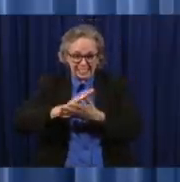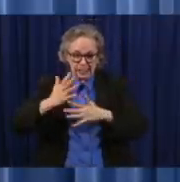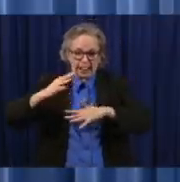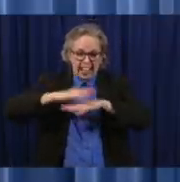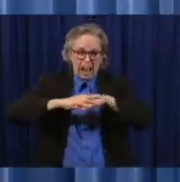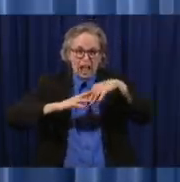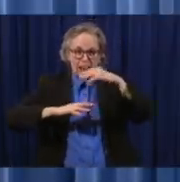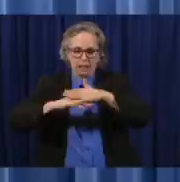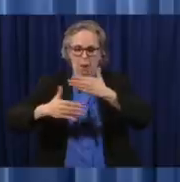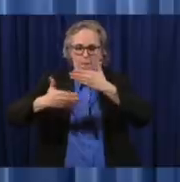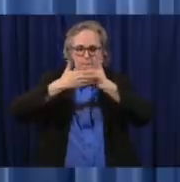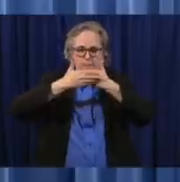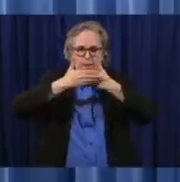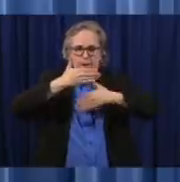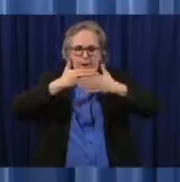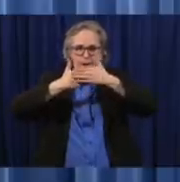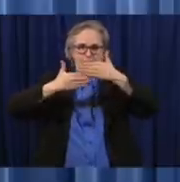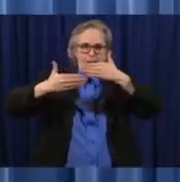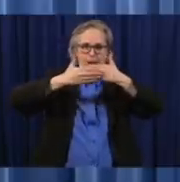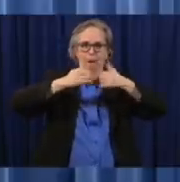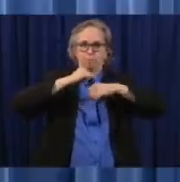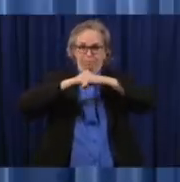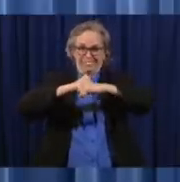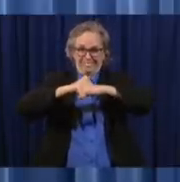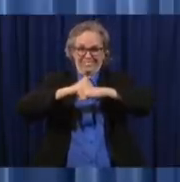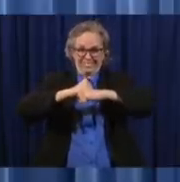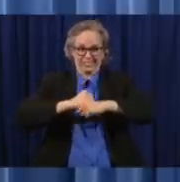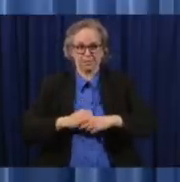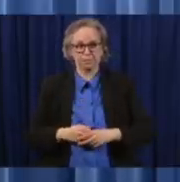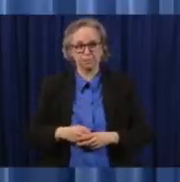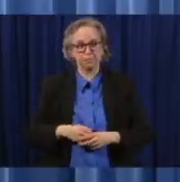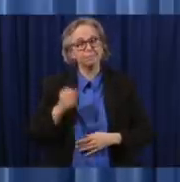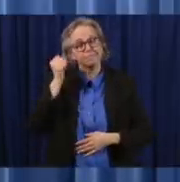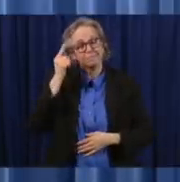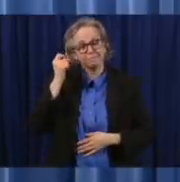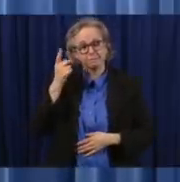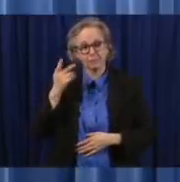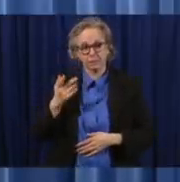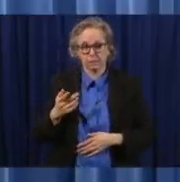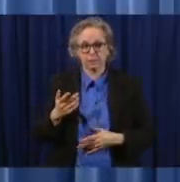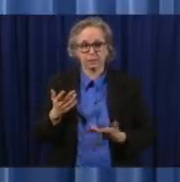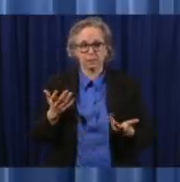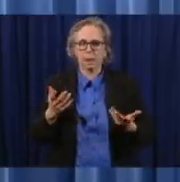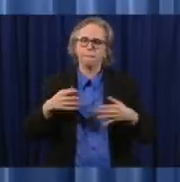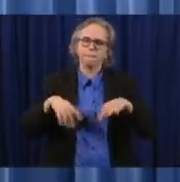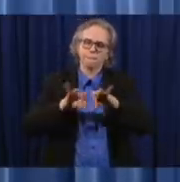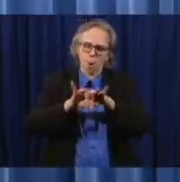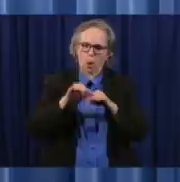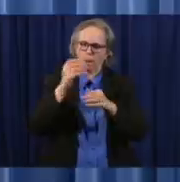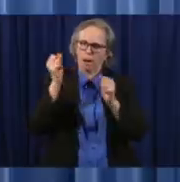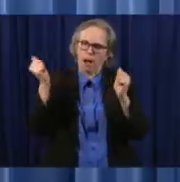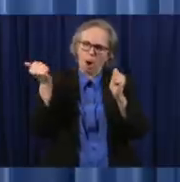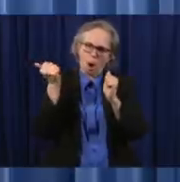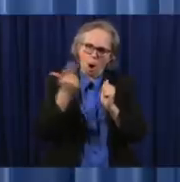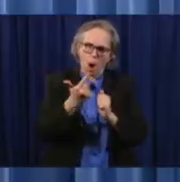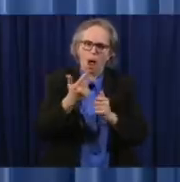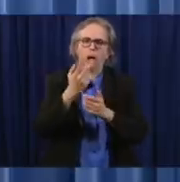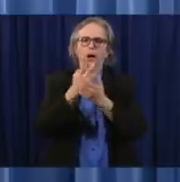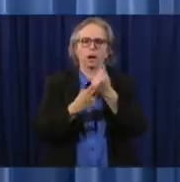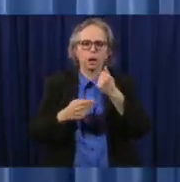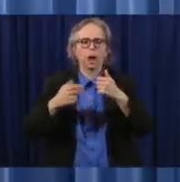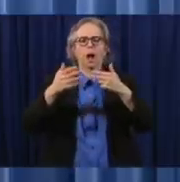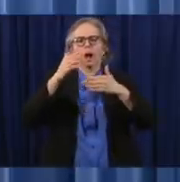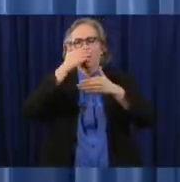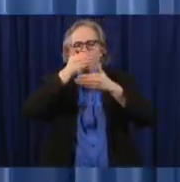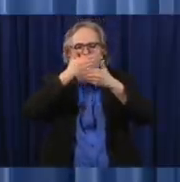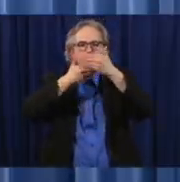both parties having a mask, both parties having some facial covering, and you've added another layer of